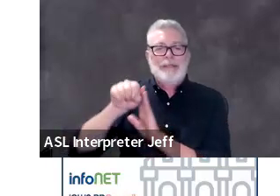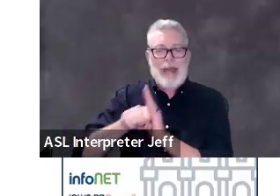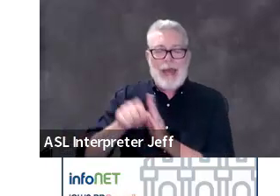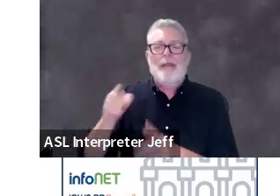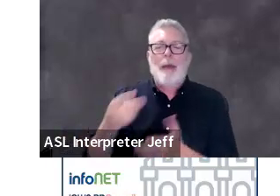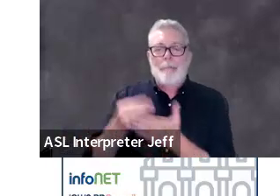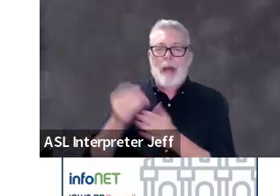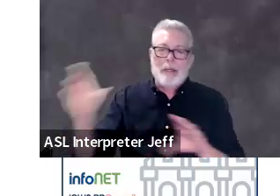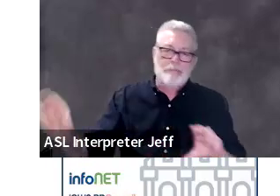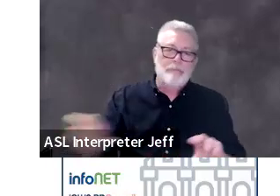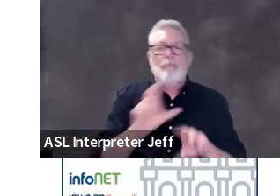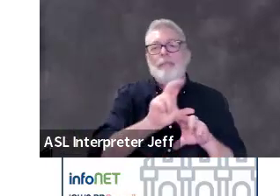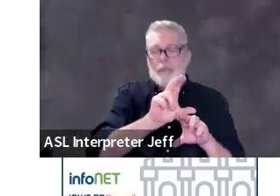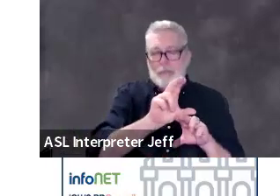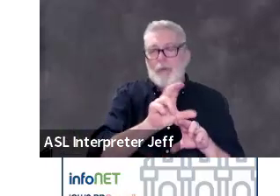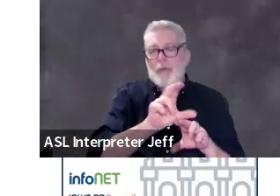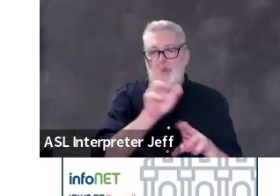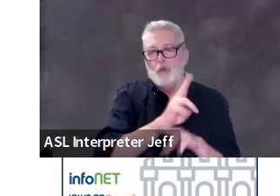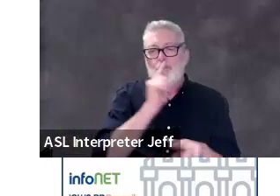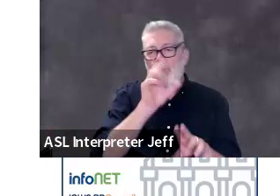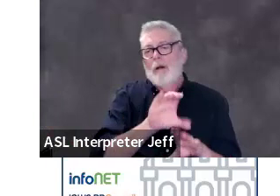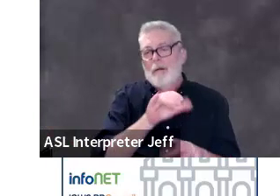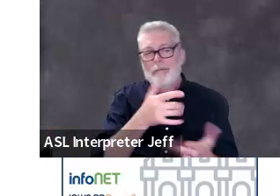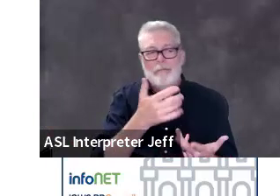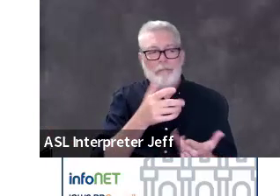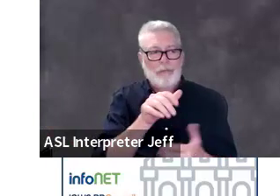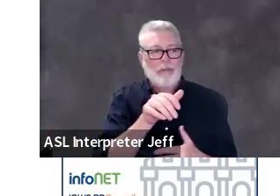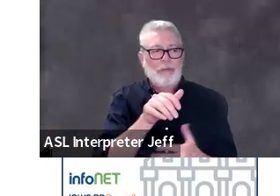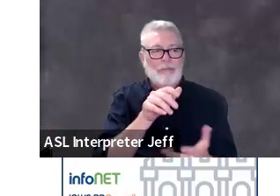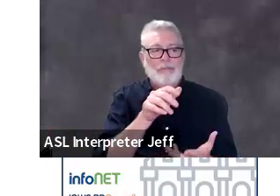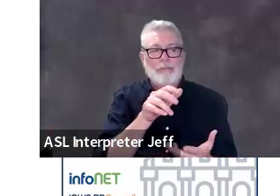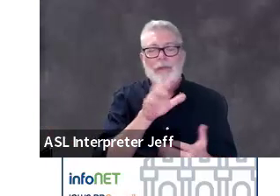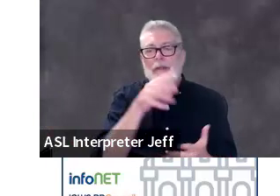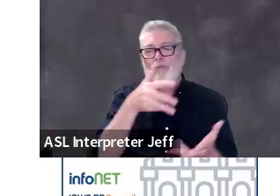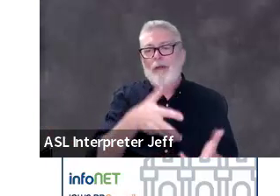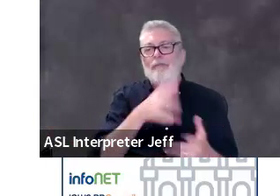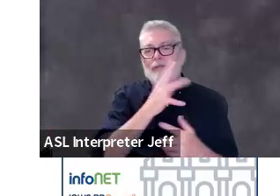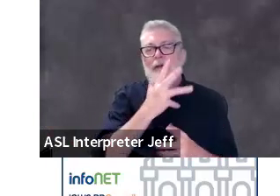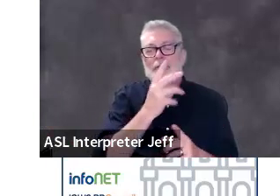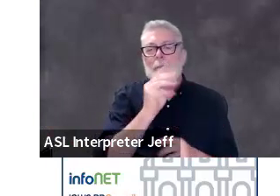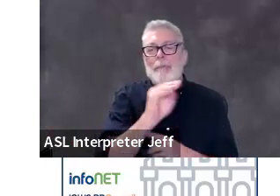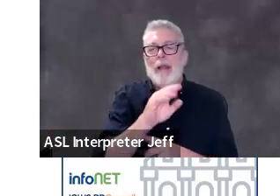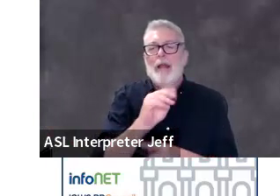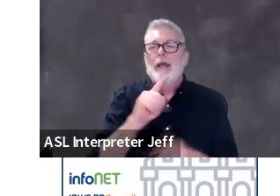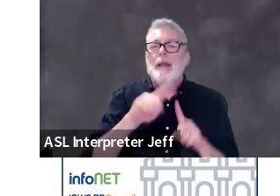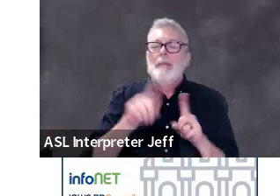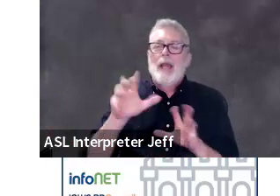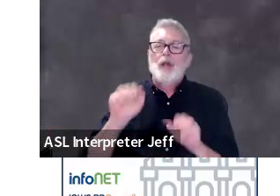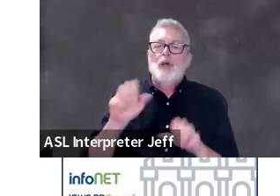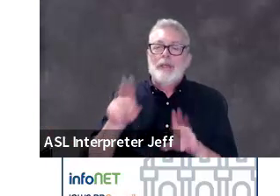some of those monies would go to pay for that. It could give the governor an opportunity